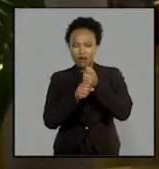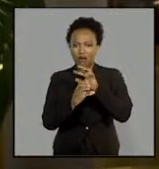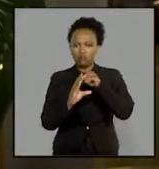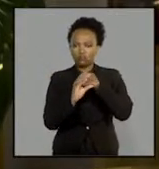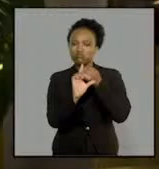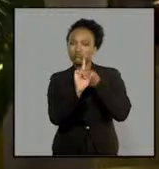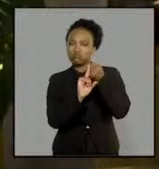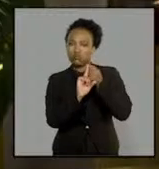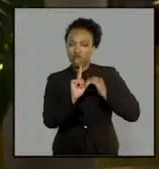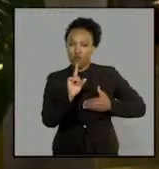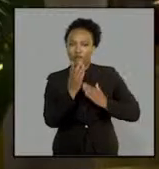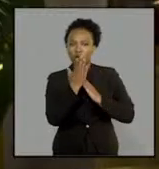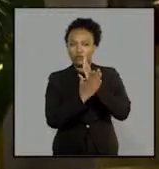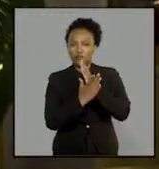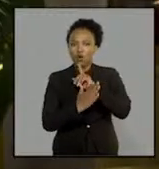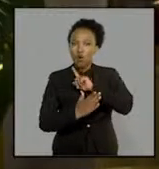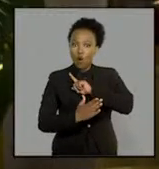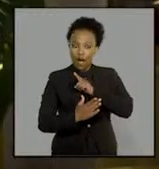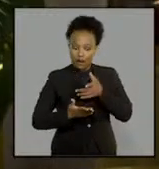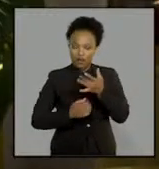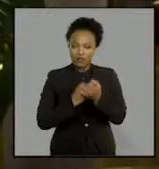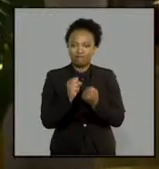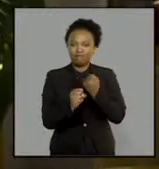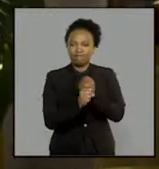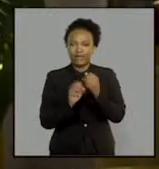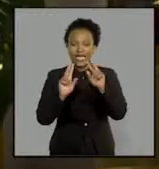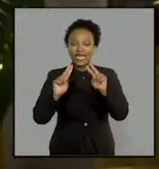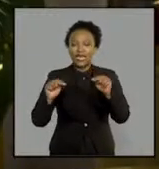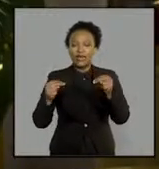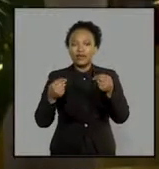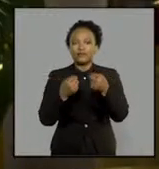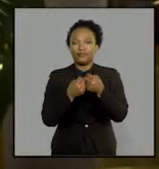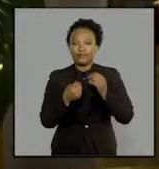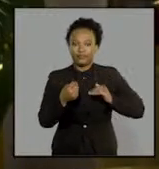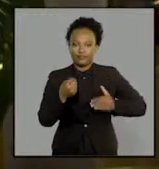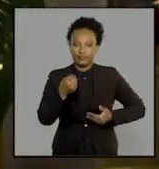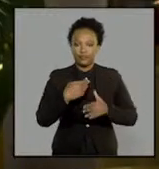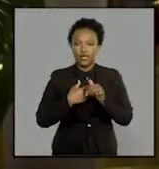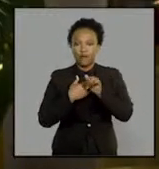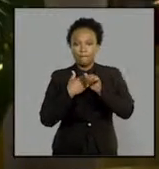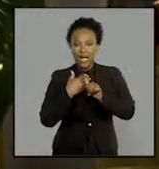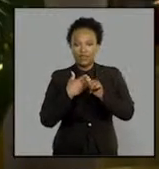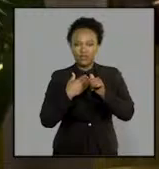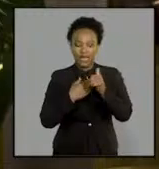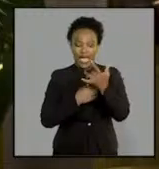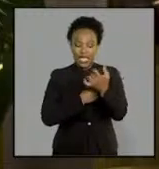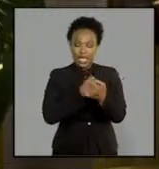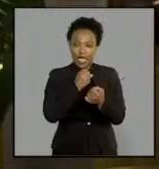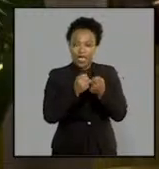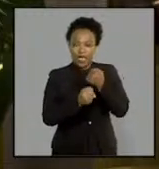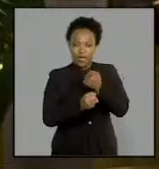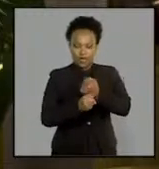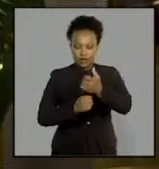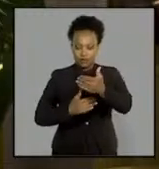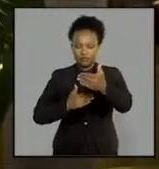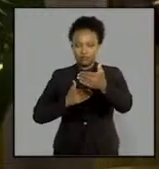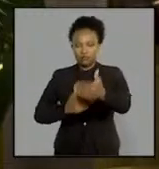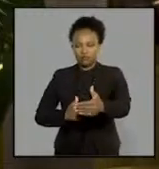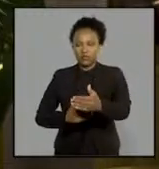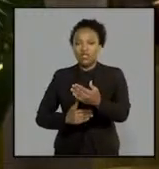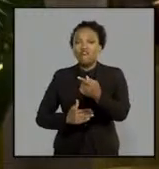Maxeke. Hence, the rallying cry for the 2021 National Women's Month is the